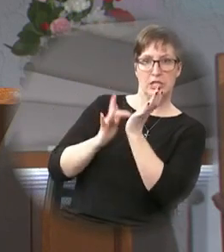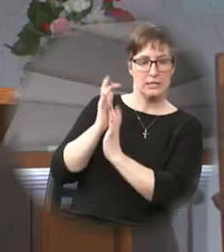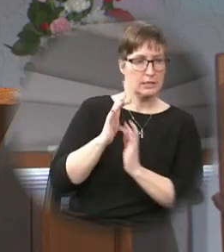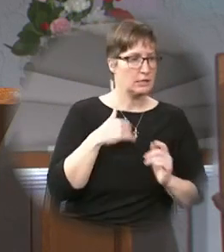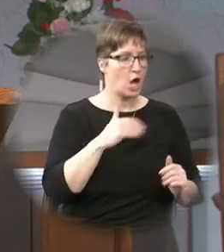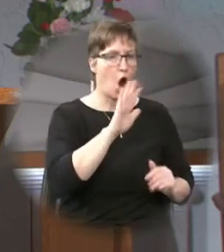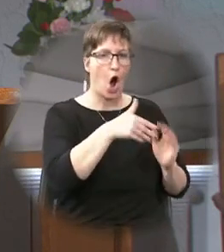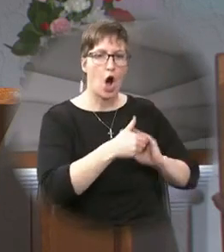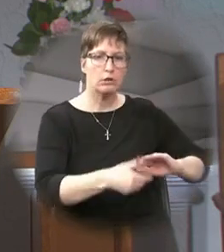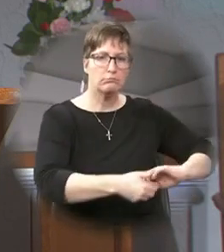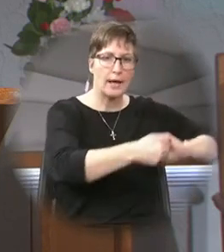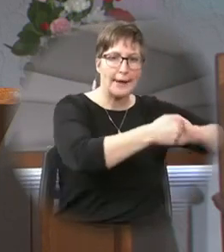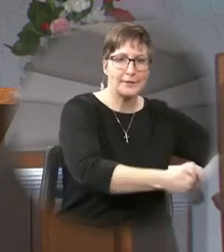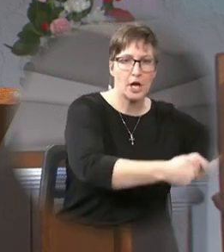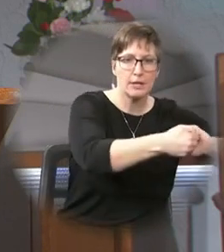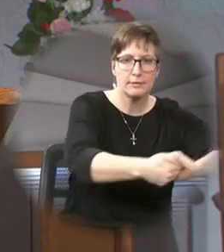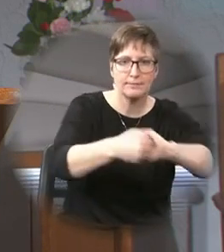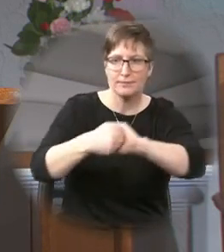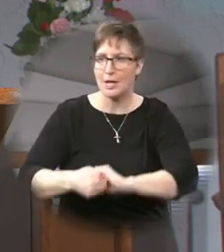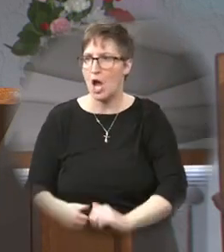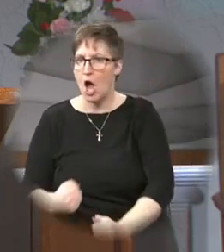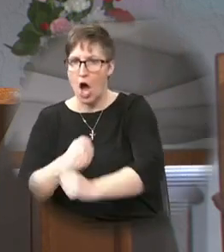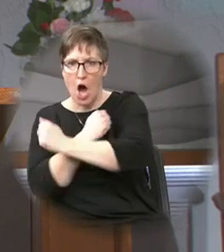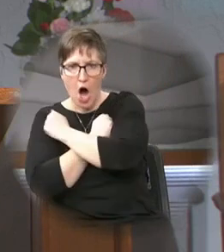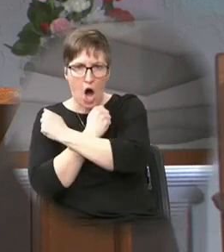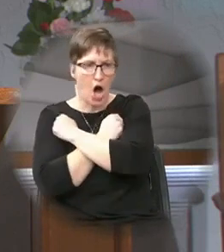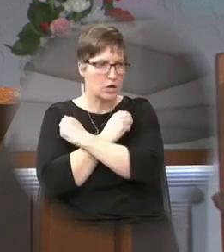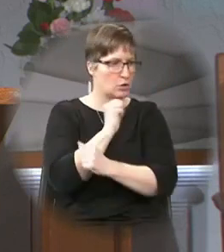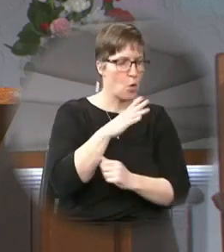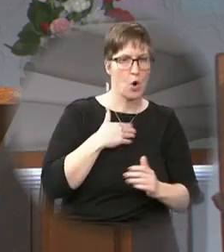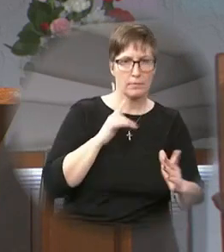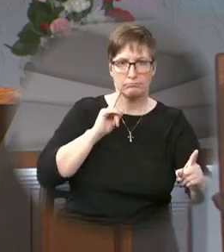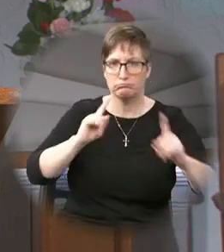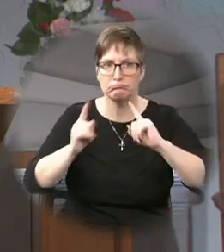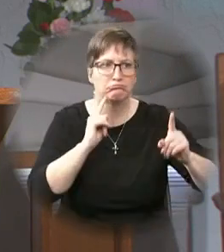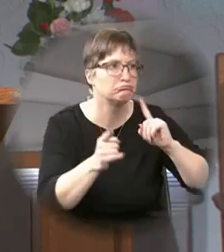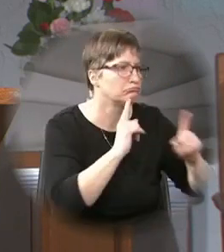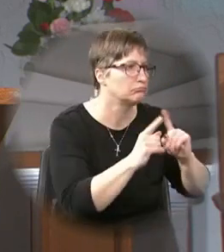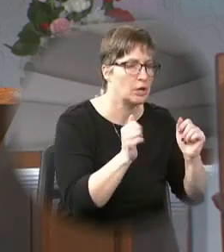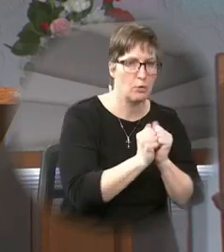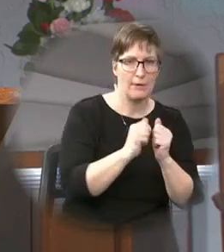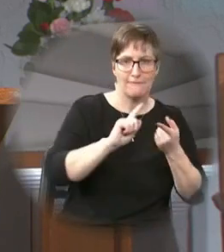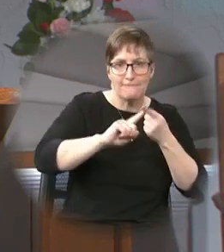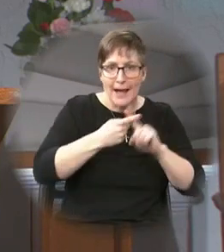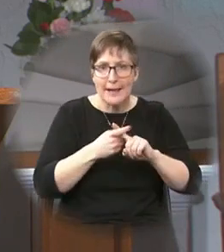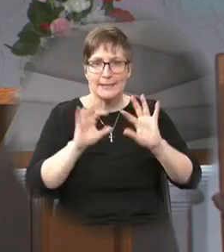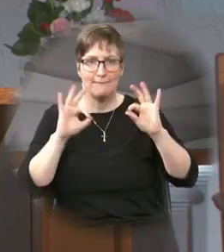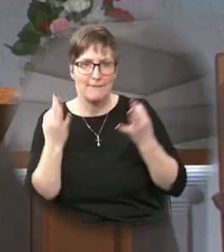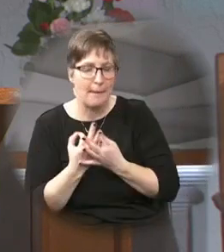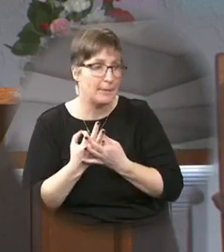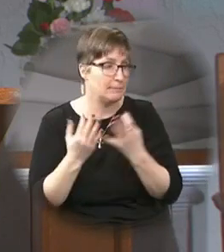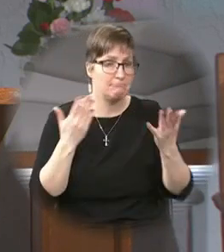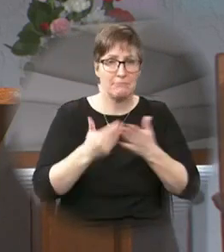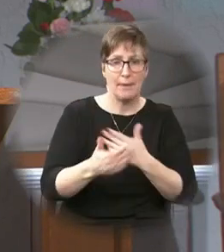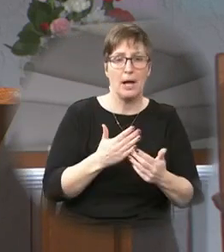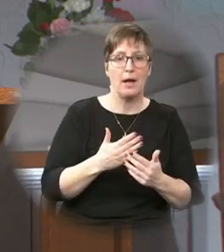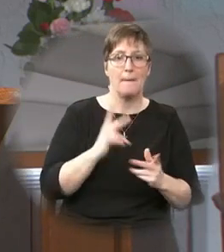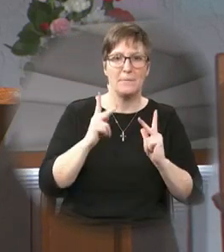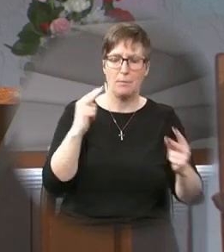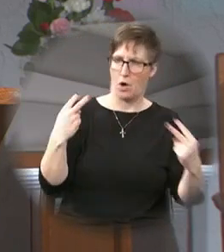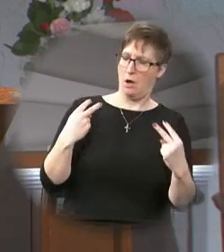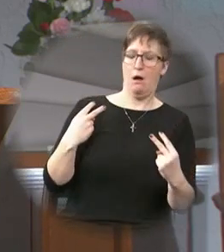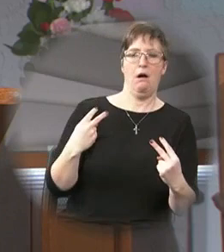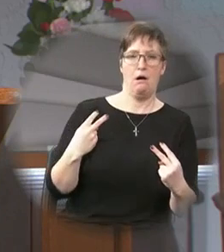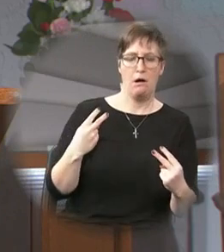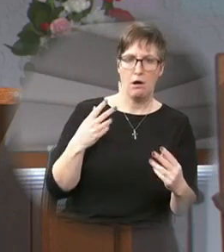every handshake or hug, in every conversation with family, friends, and strangers, the miracle of this